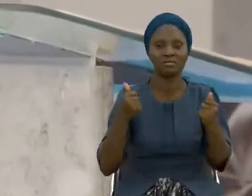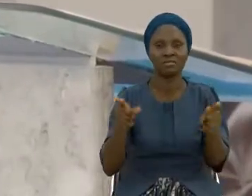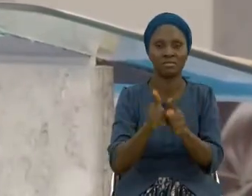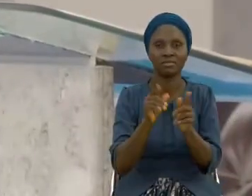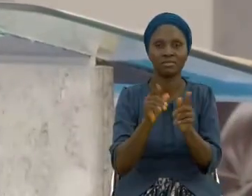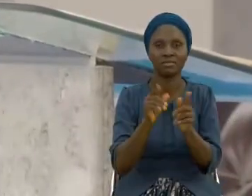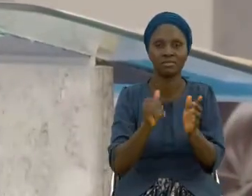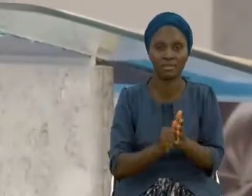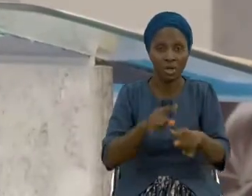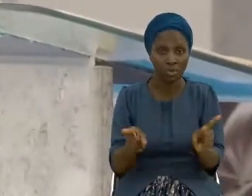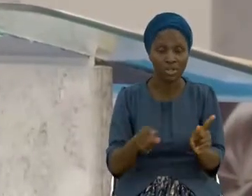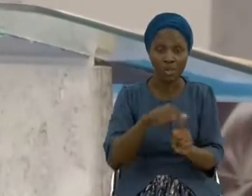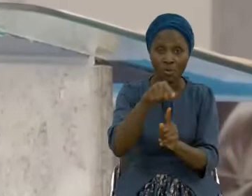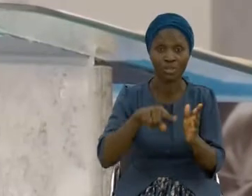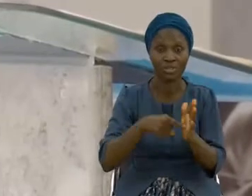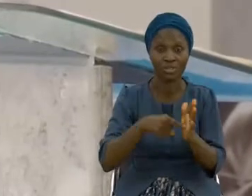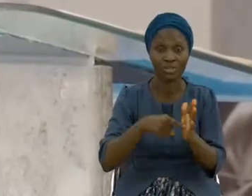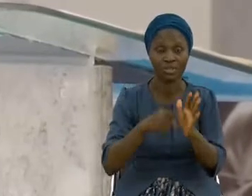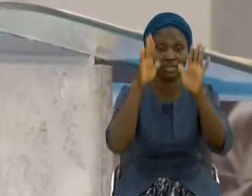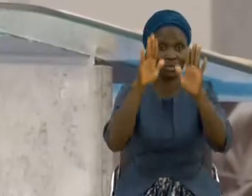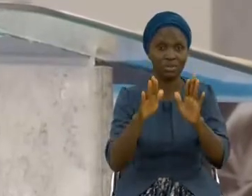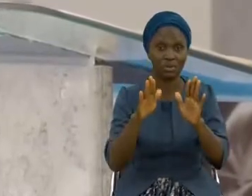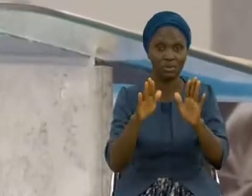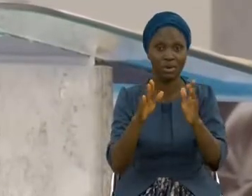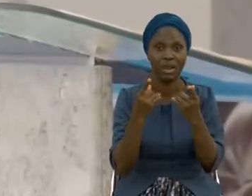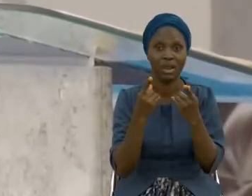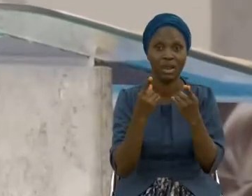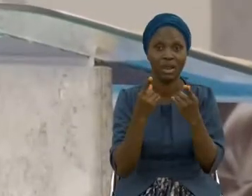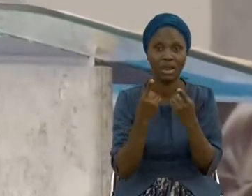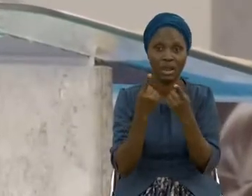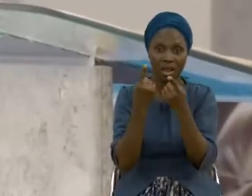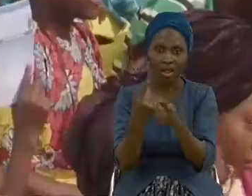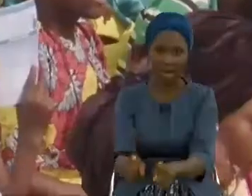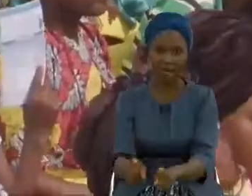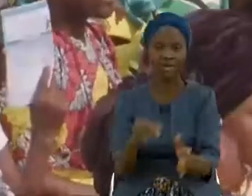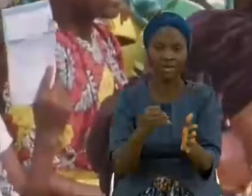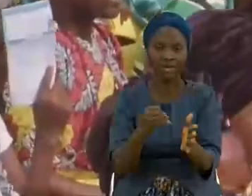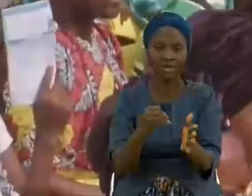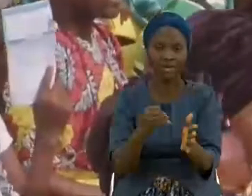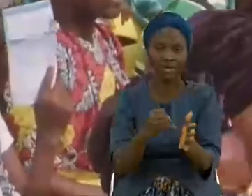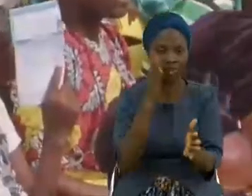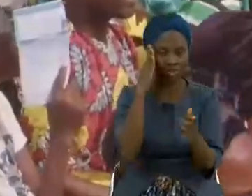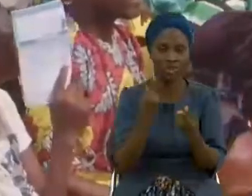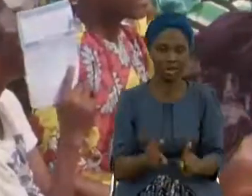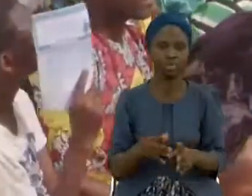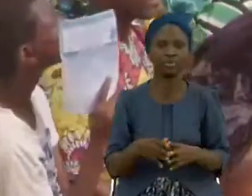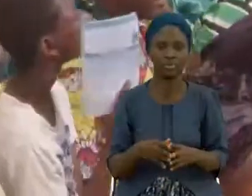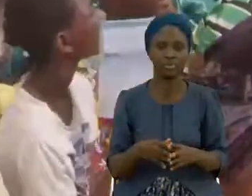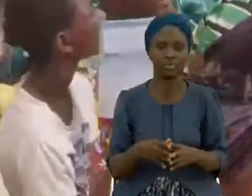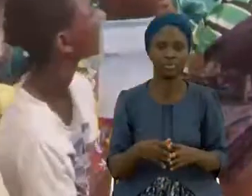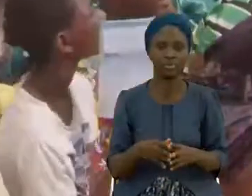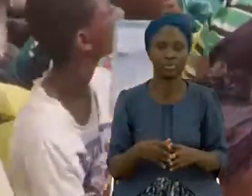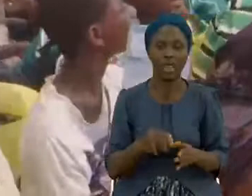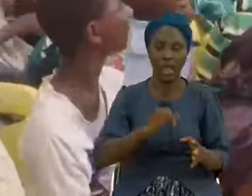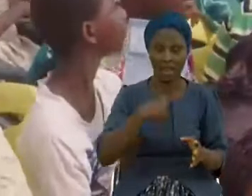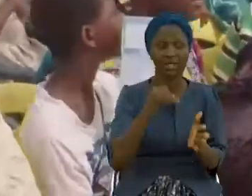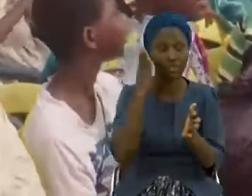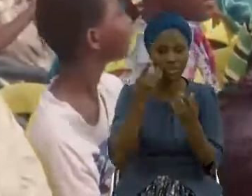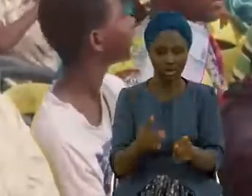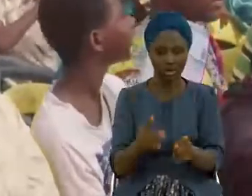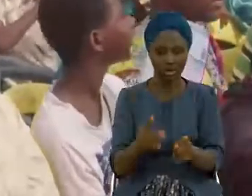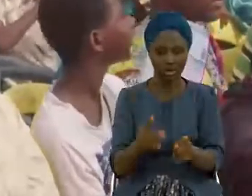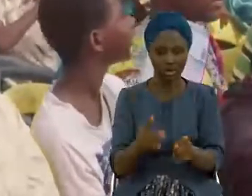happens it will happen i said it will happen there will be the marks